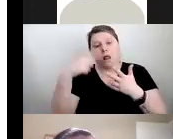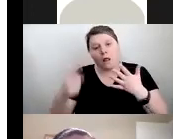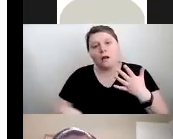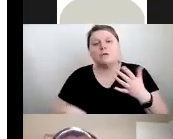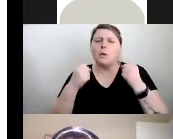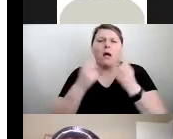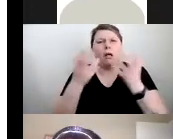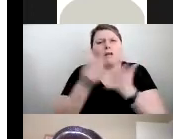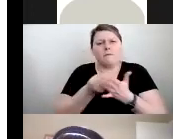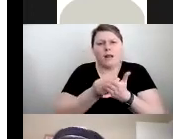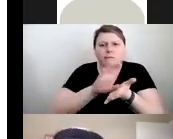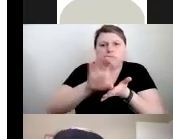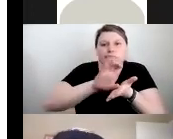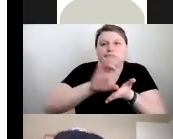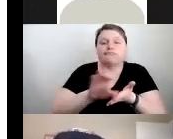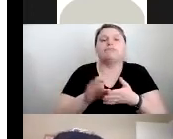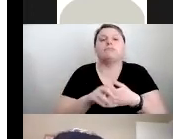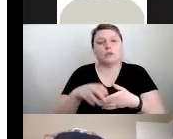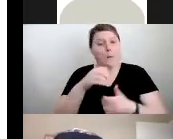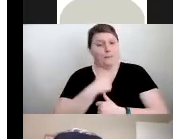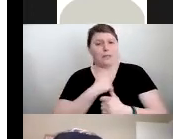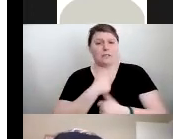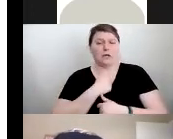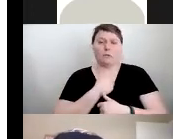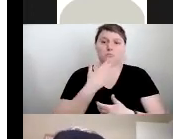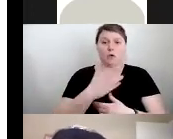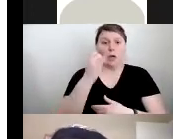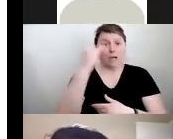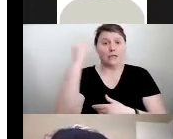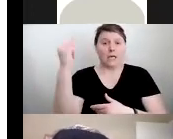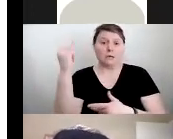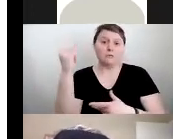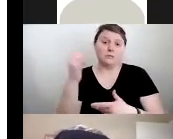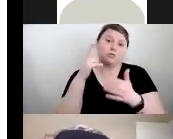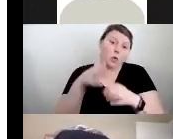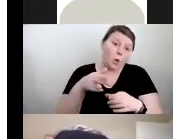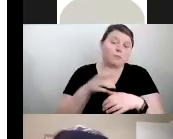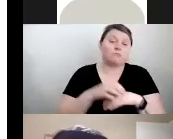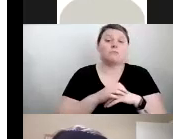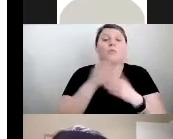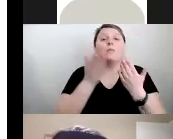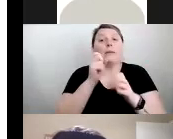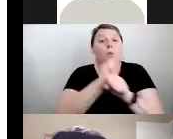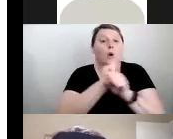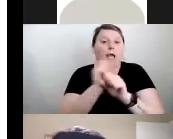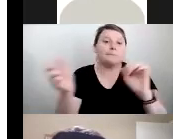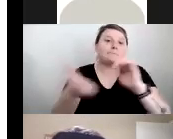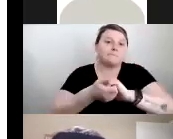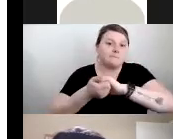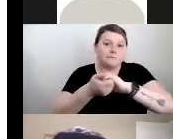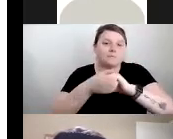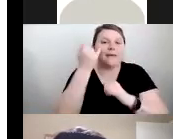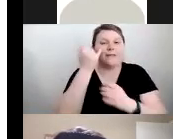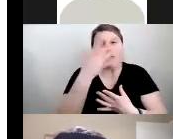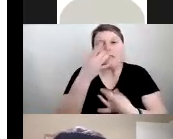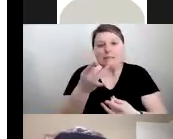these. And so the military is a very good idea to go into, or at least to consider working with if you want to go into tropical